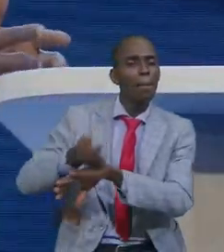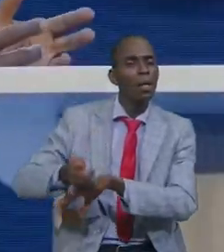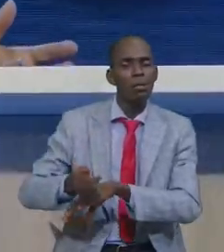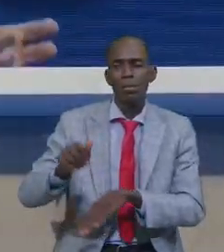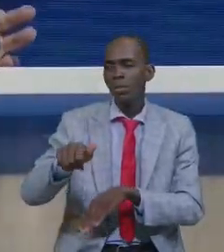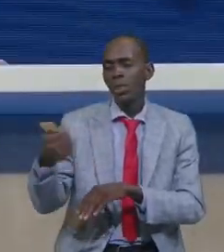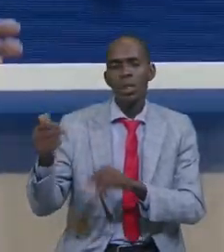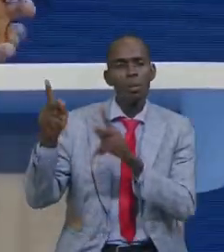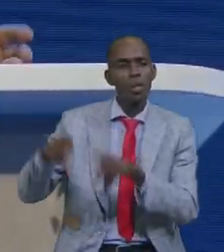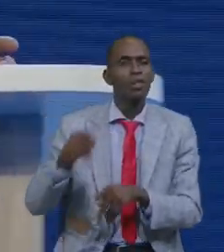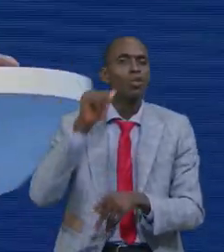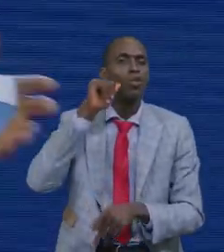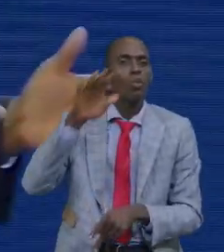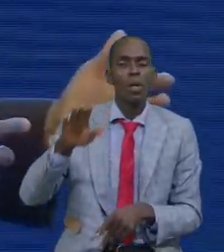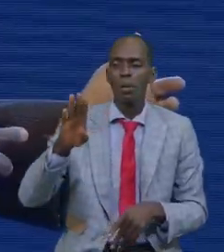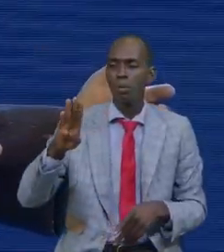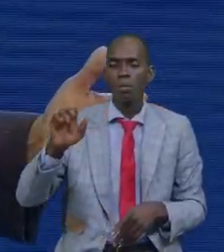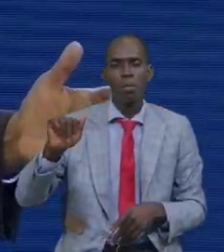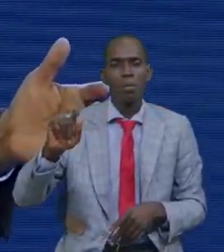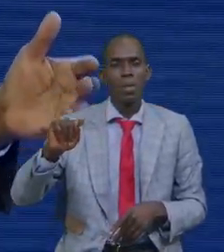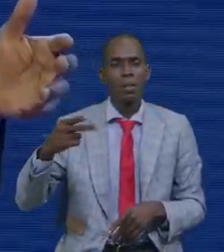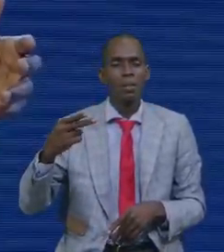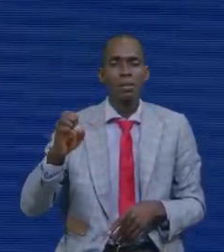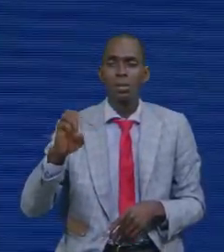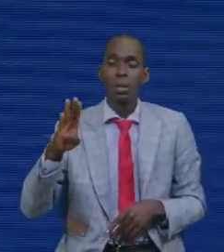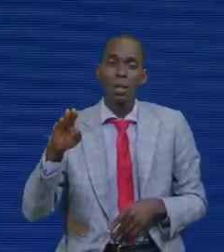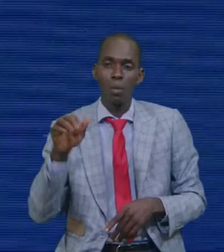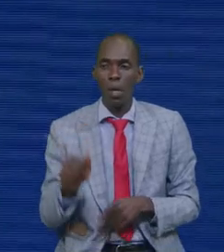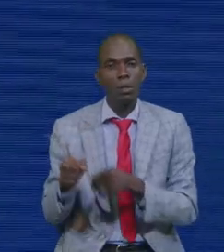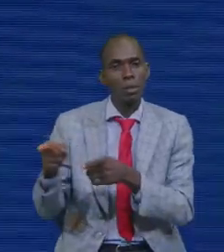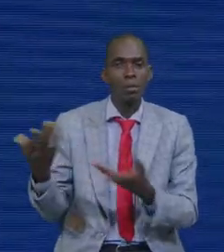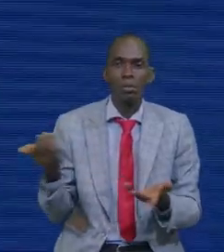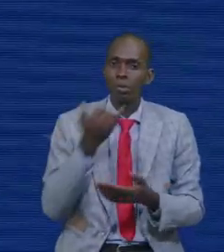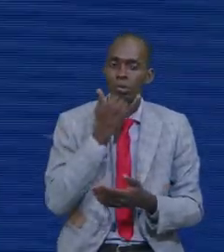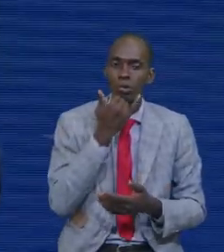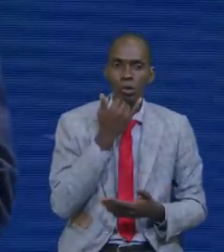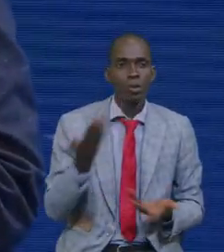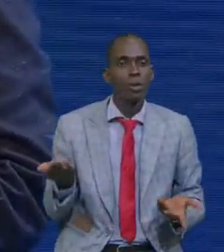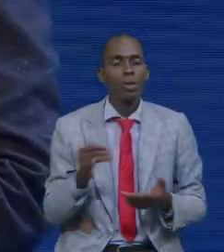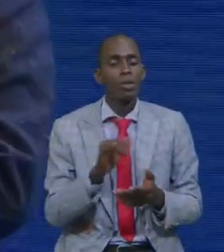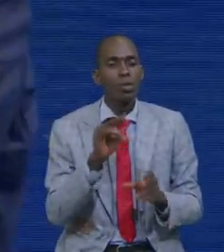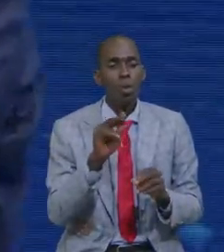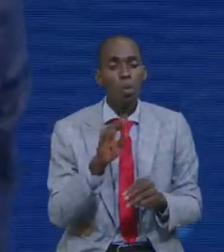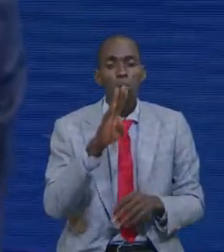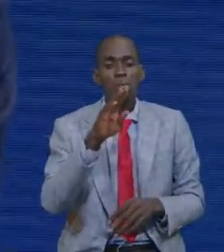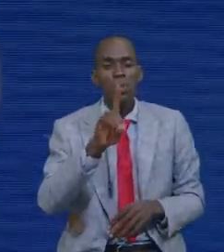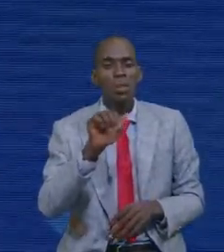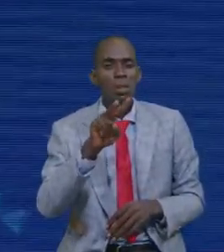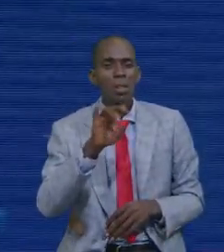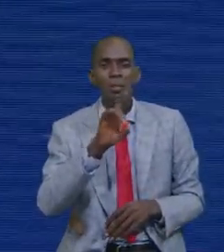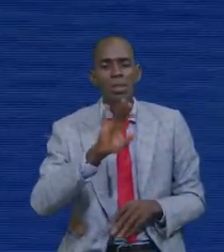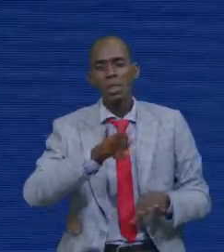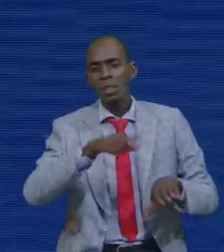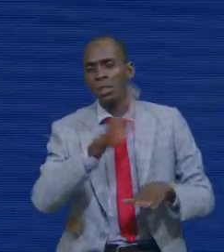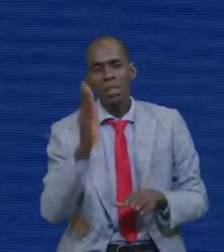Somebody outside the home. Somebody within the home. He didn't lay the blame on what I'm going